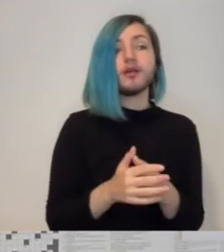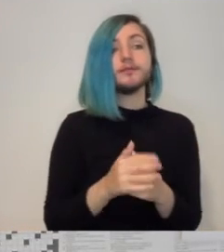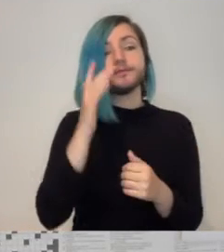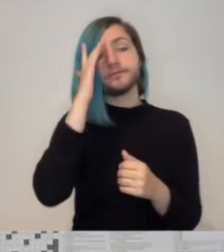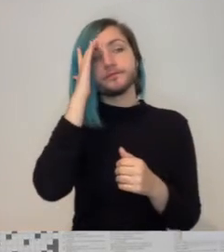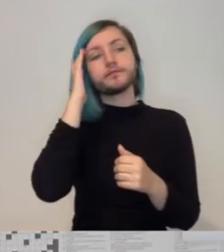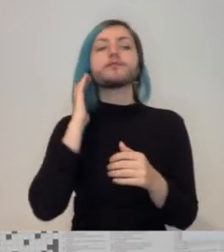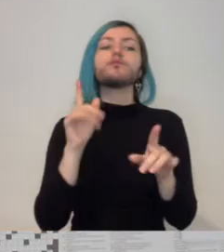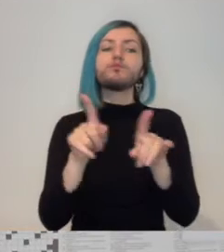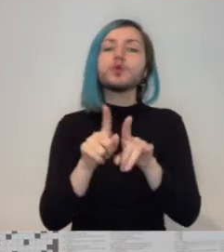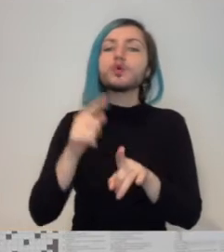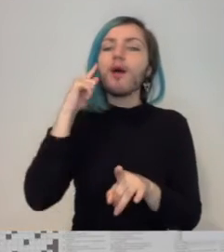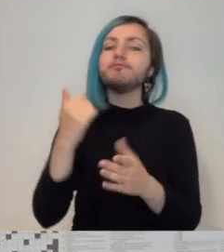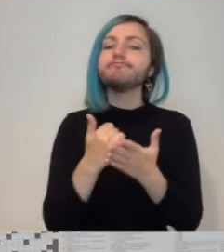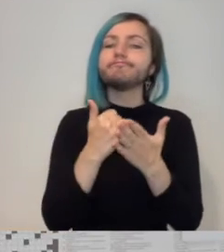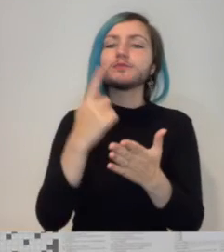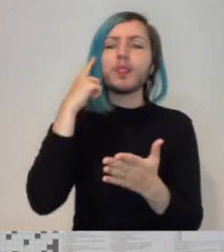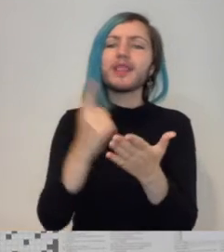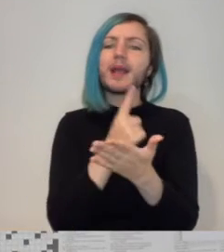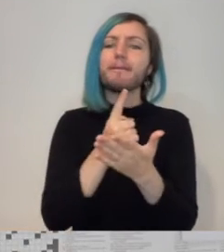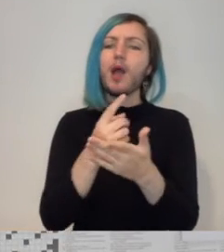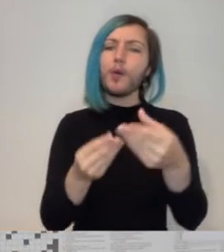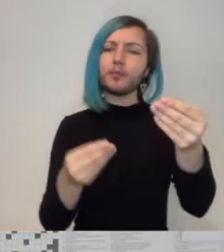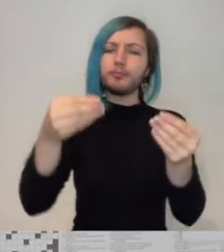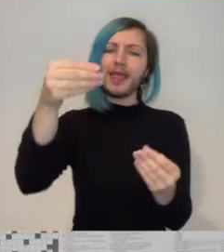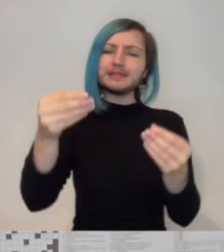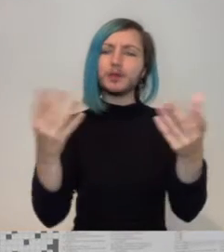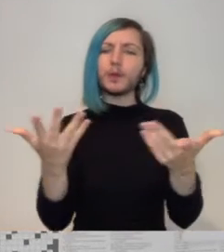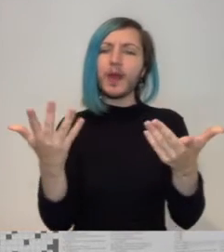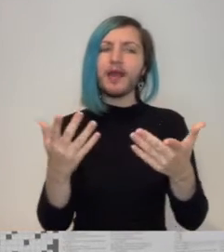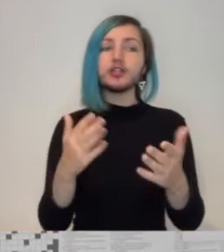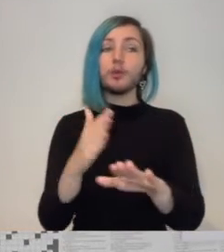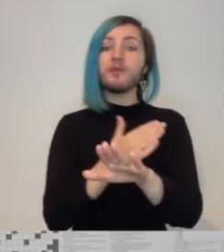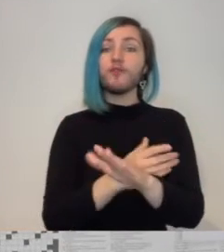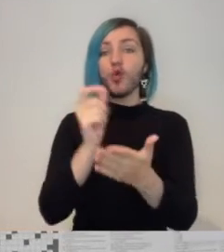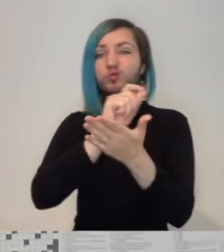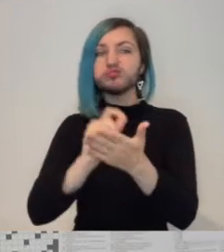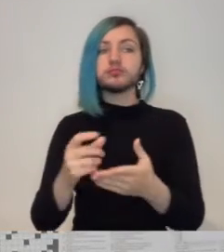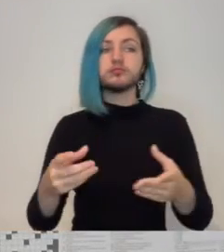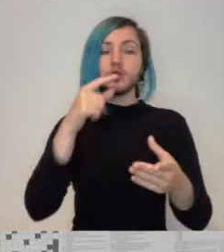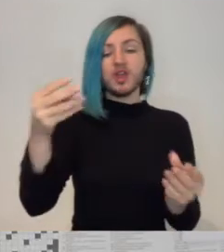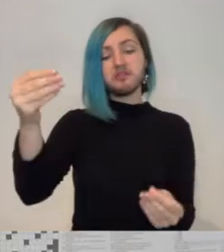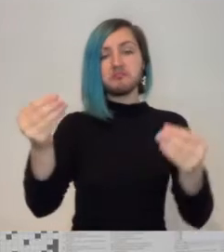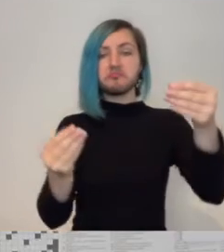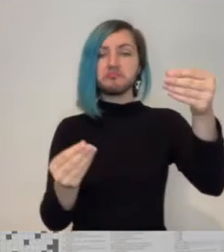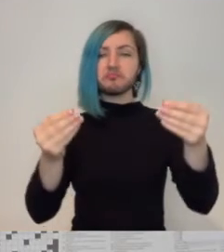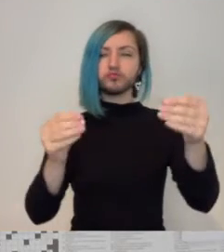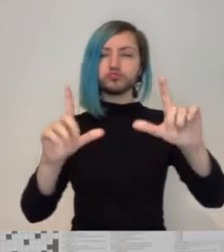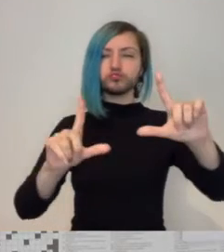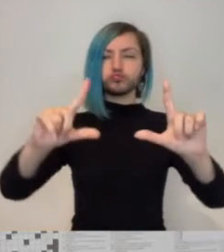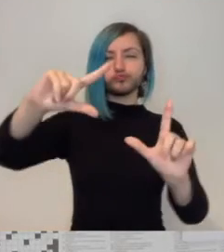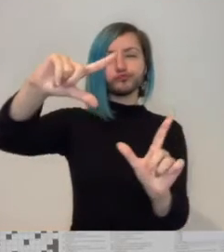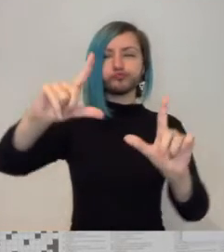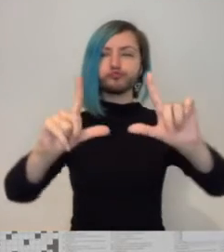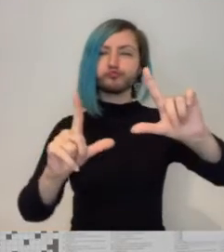I think it helps you think about like placement and composition. So before you even put it down, you might want to just play around with composition,